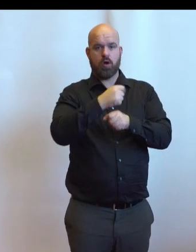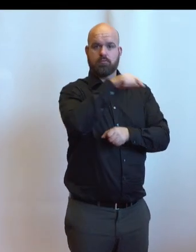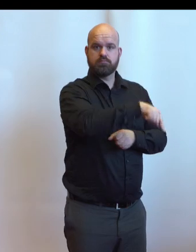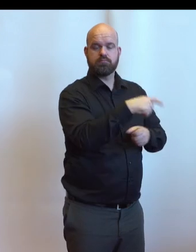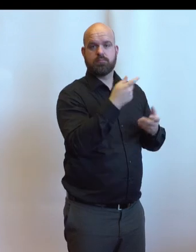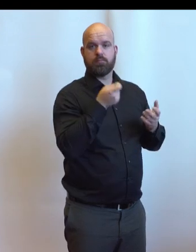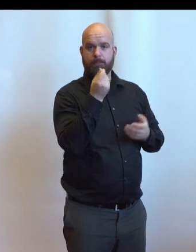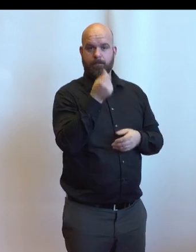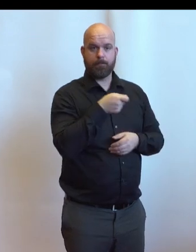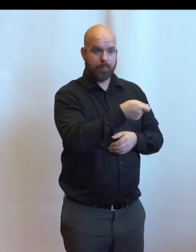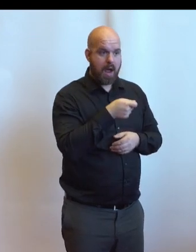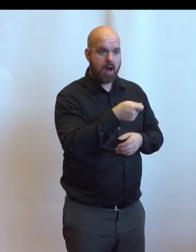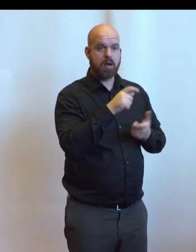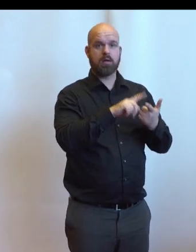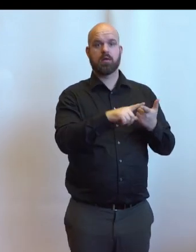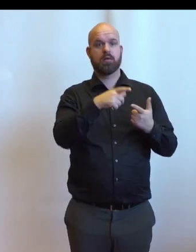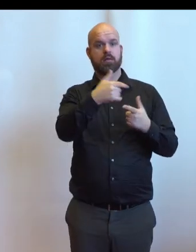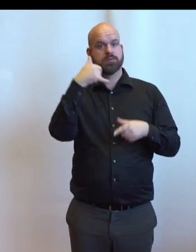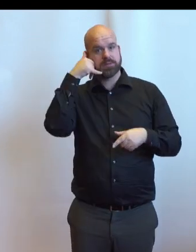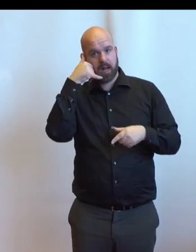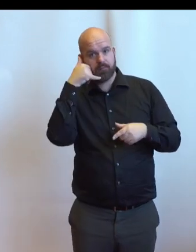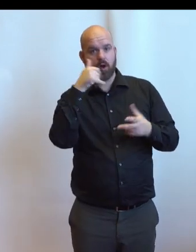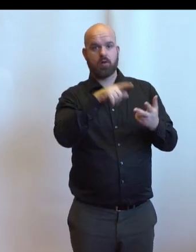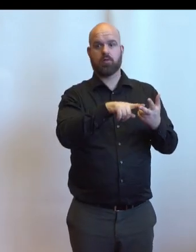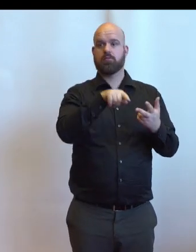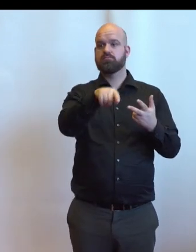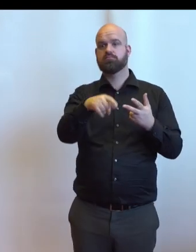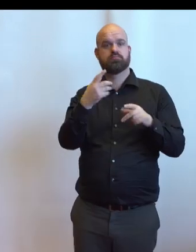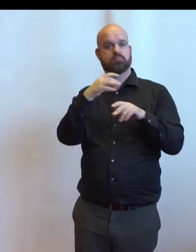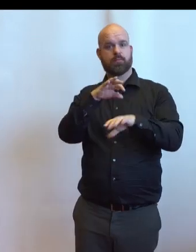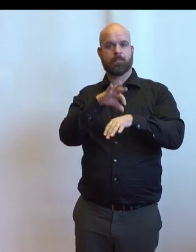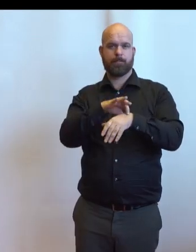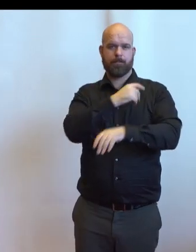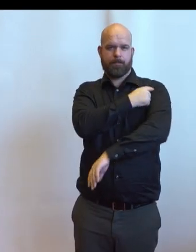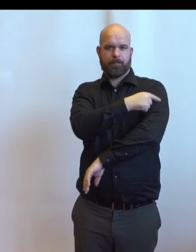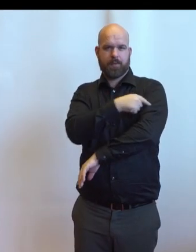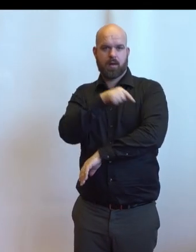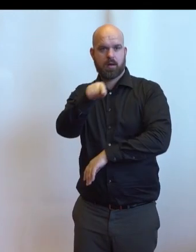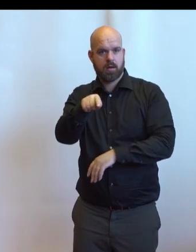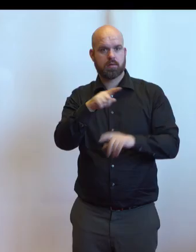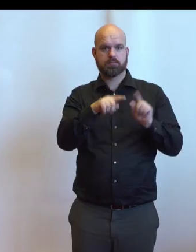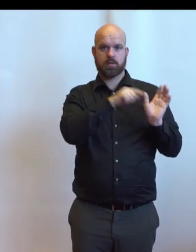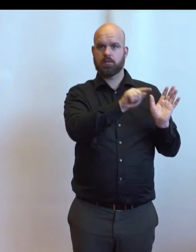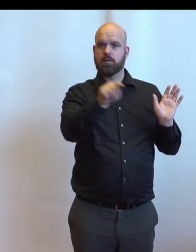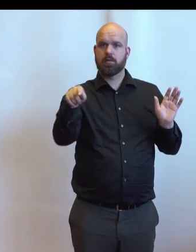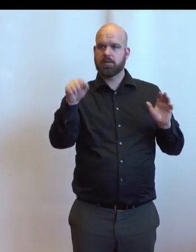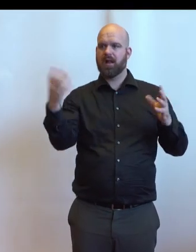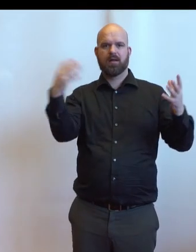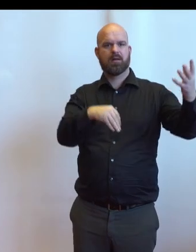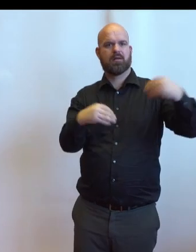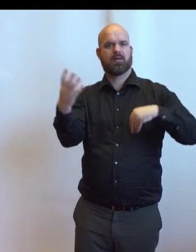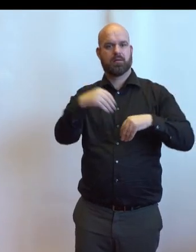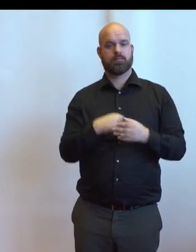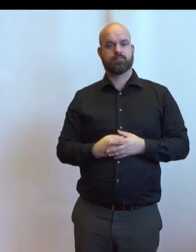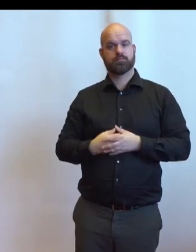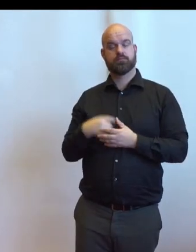aspects where we can bring them in the mainstream society. Accenture is co-innovating with National Association for Blind, India,